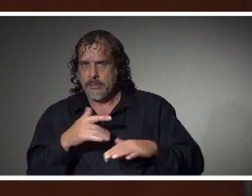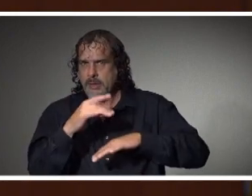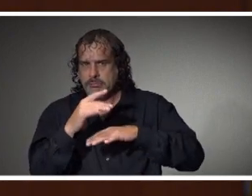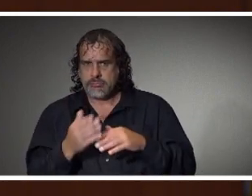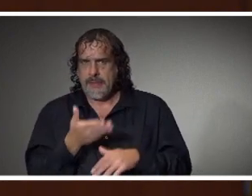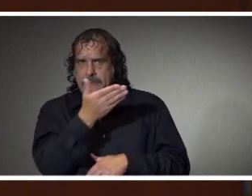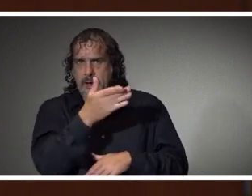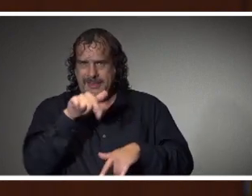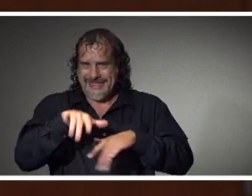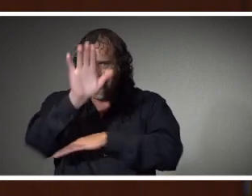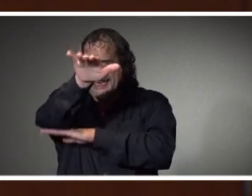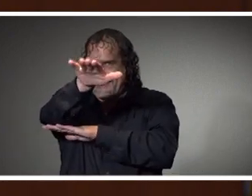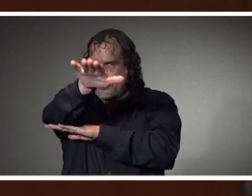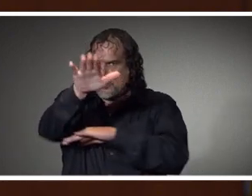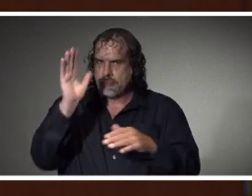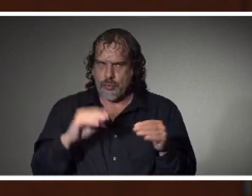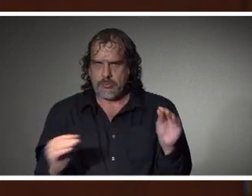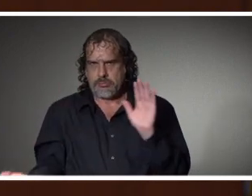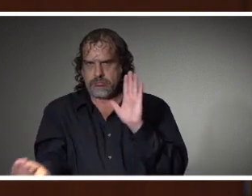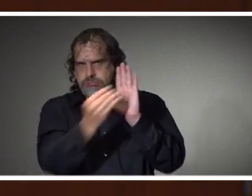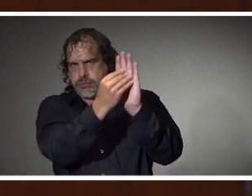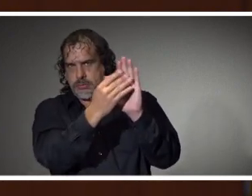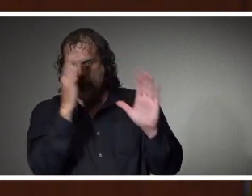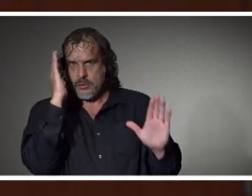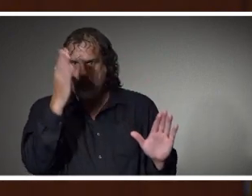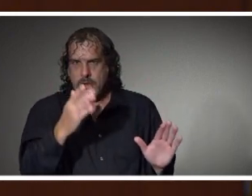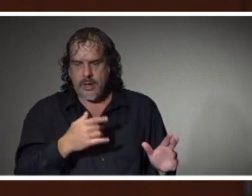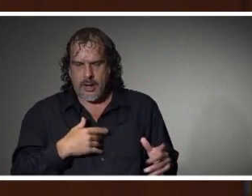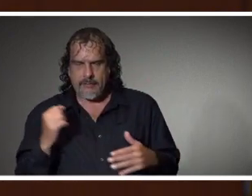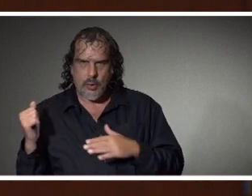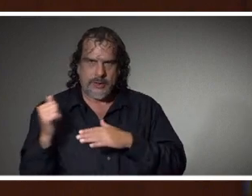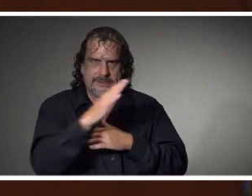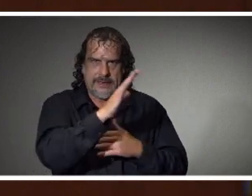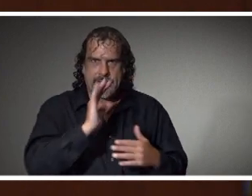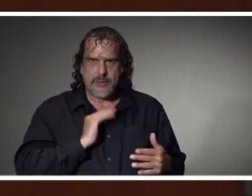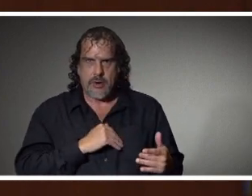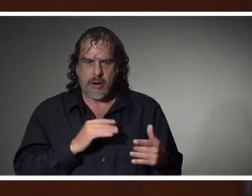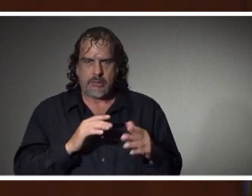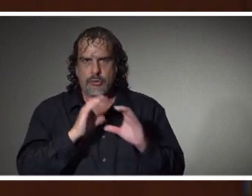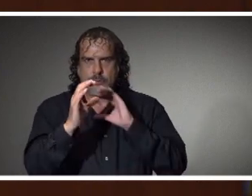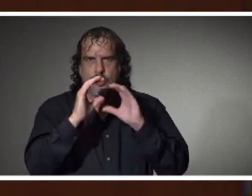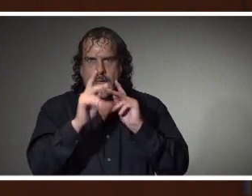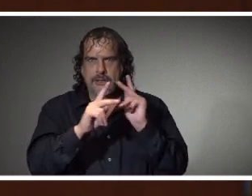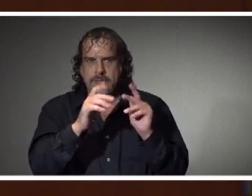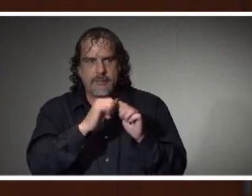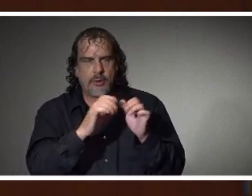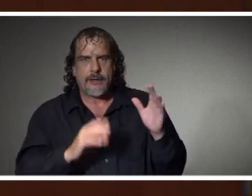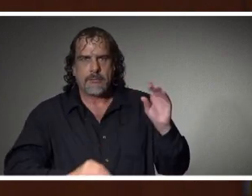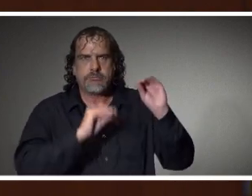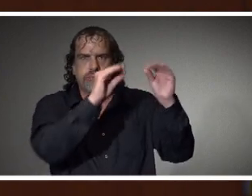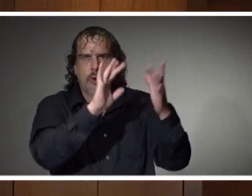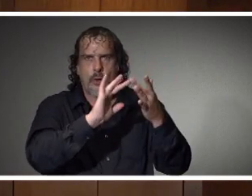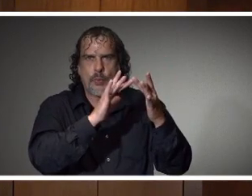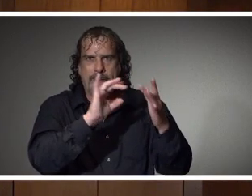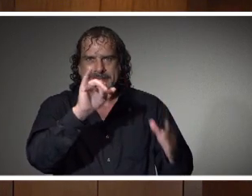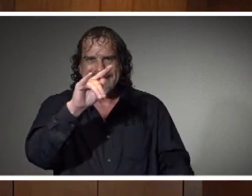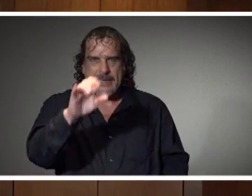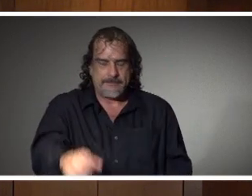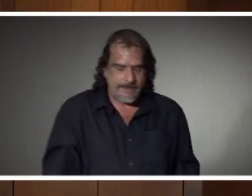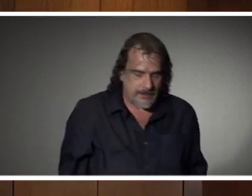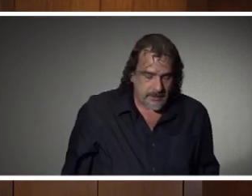this afternoon. I've already submitted to our communications, and we're just waiting to get it put on our website. Let me